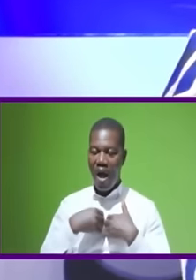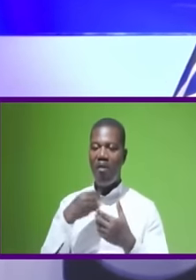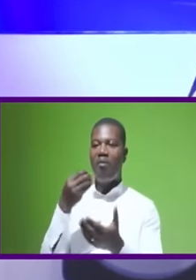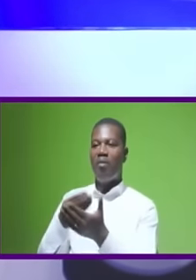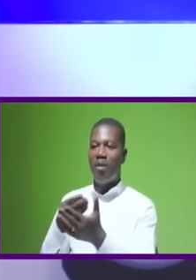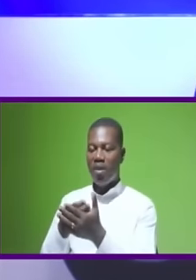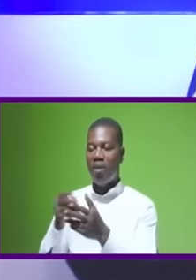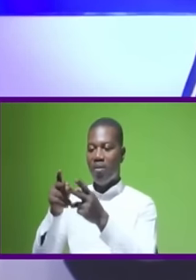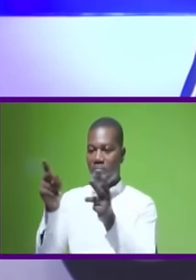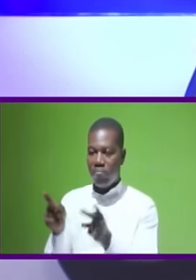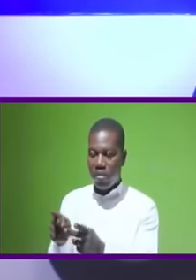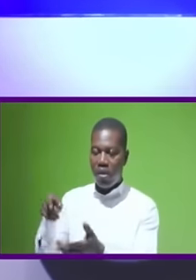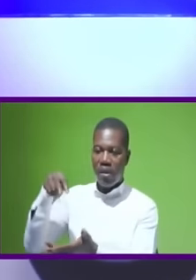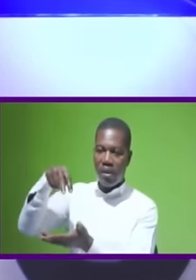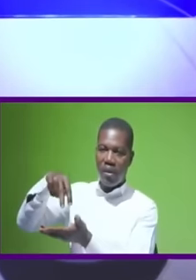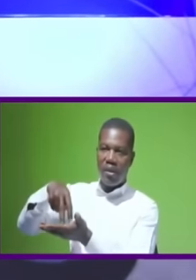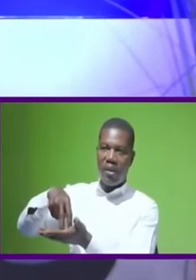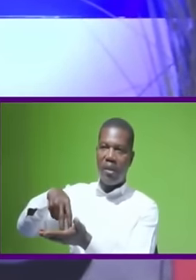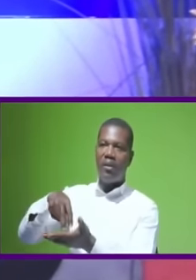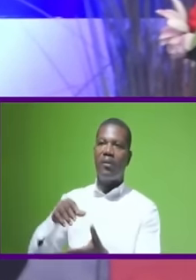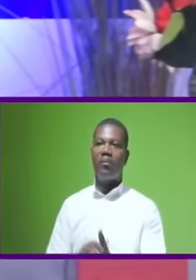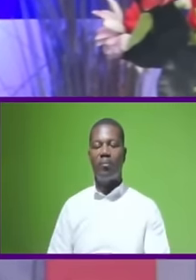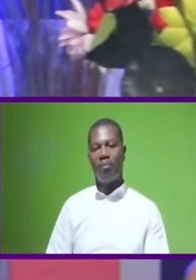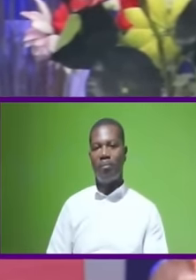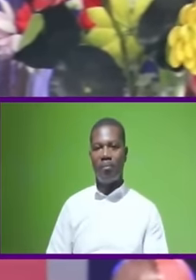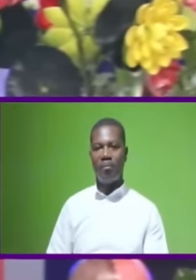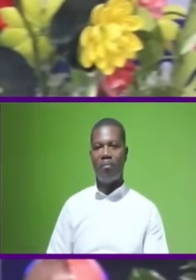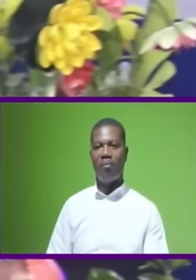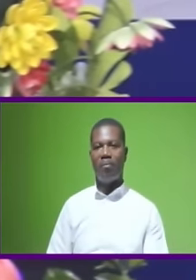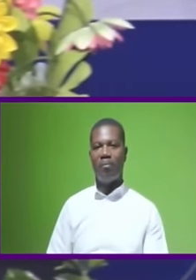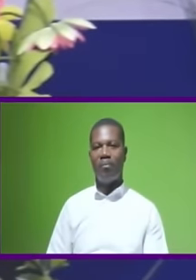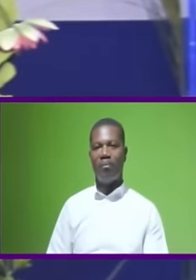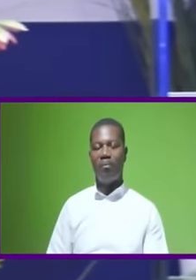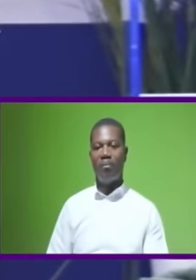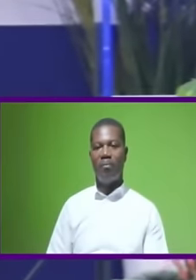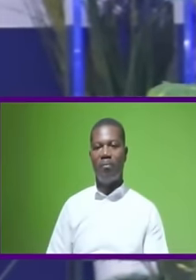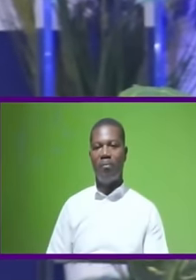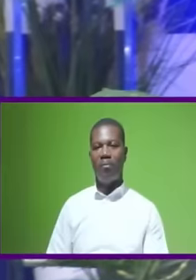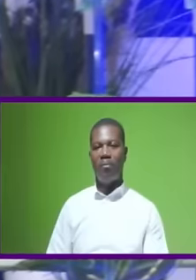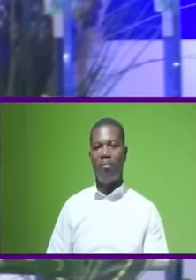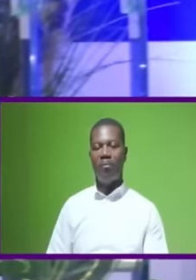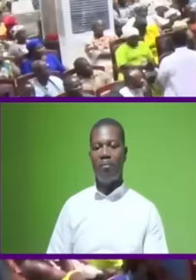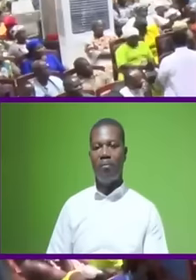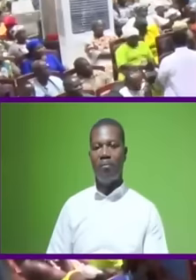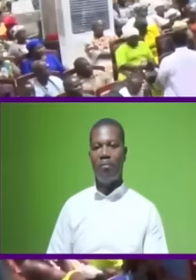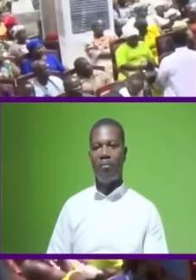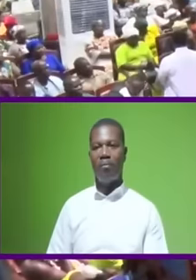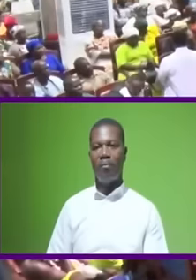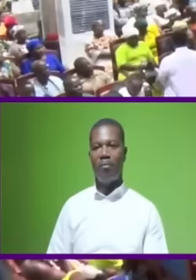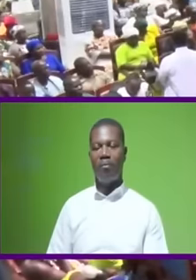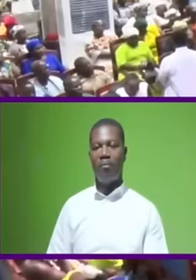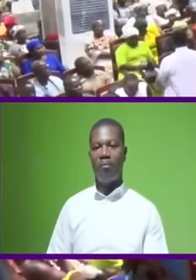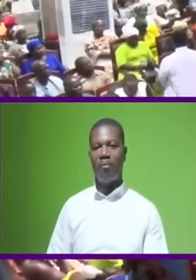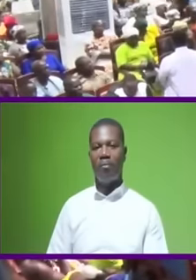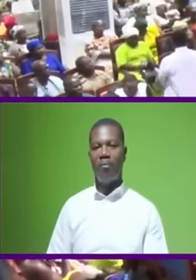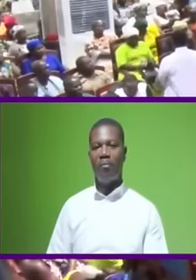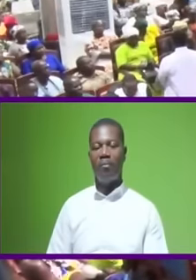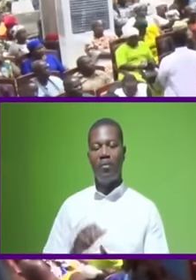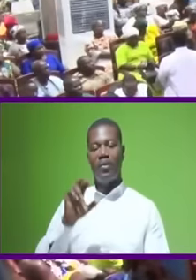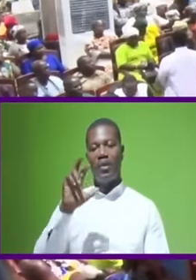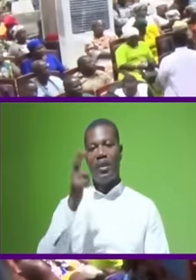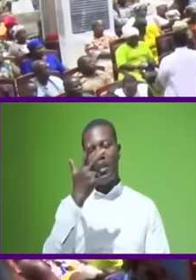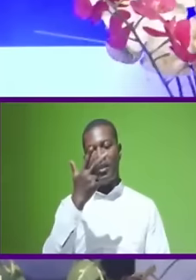the second one was the position of those who have been engraced, those who have been blessed with plenty. And